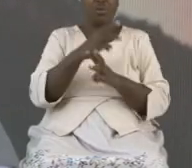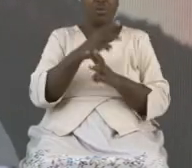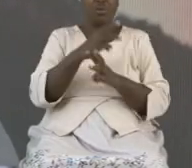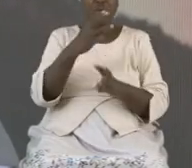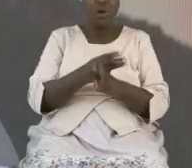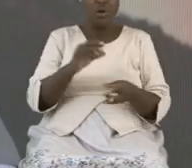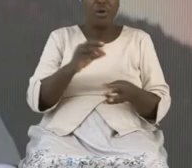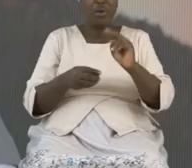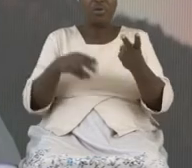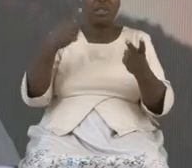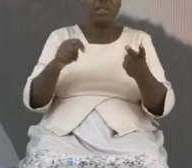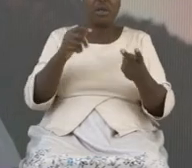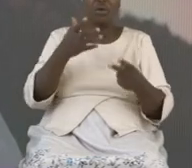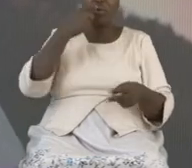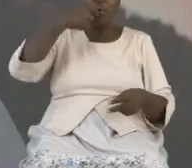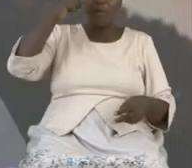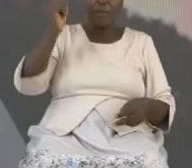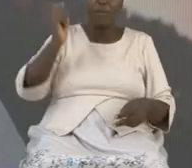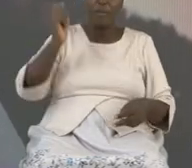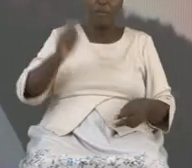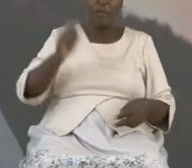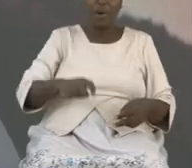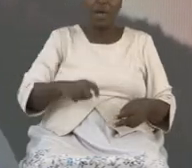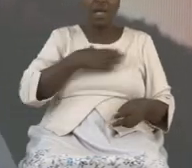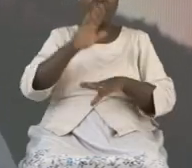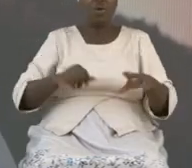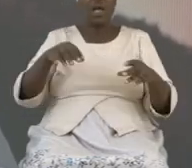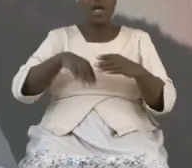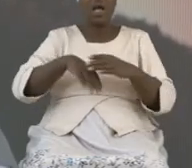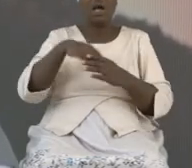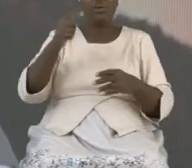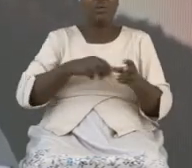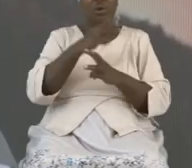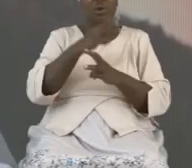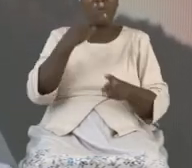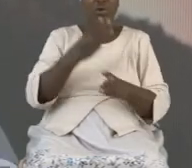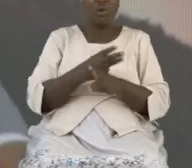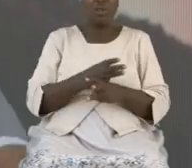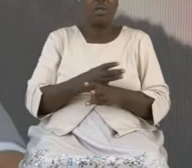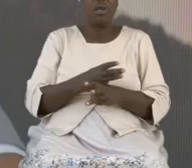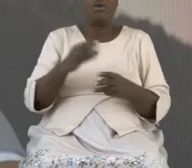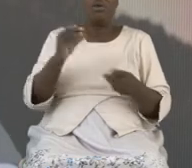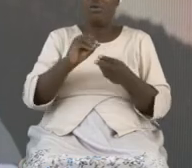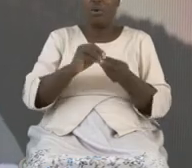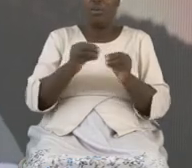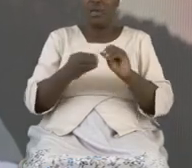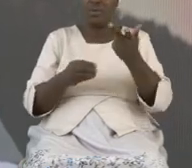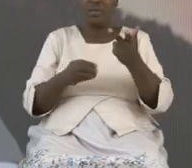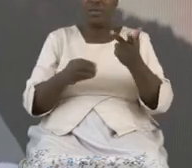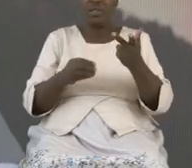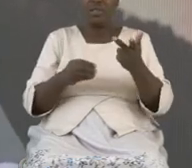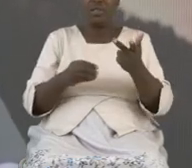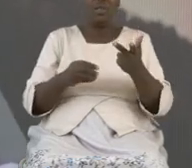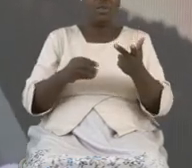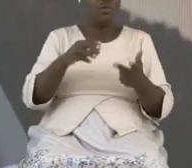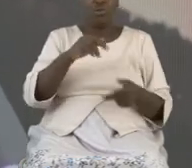command and call out of the world. Number three, true crucifixion